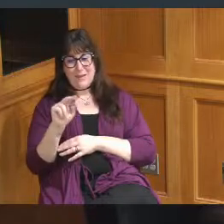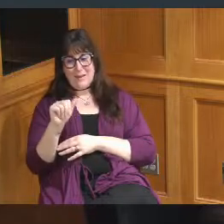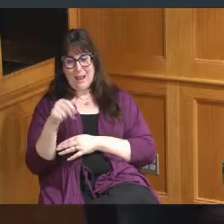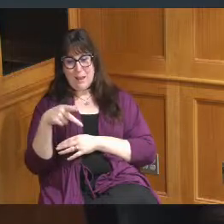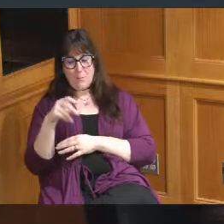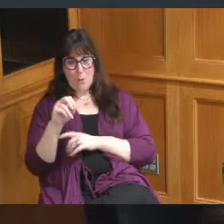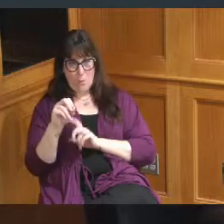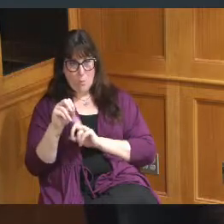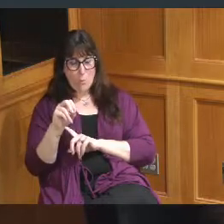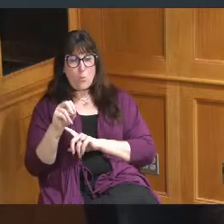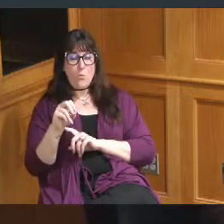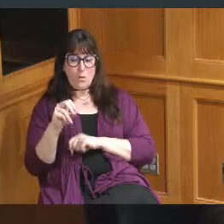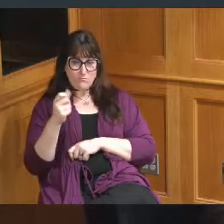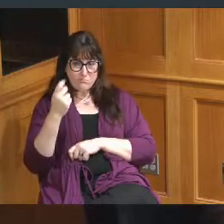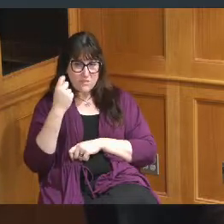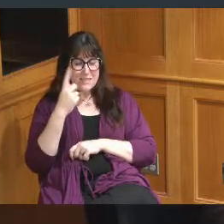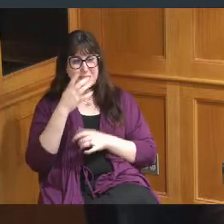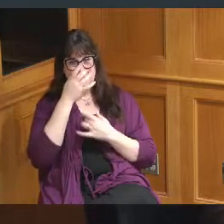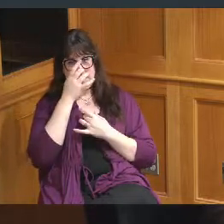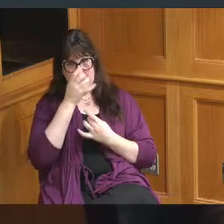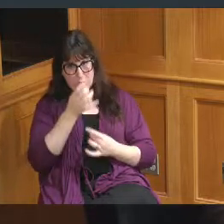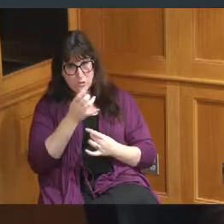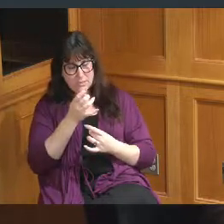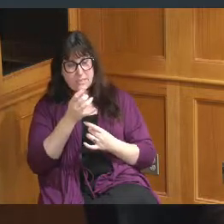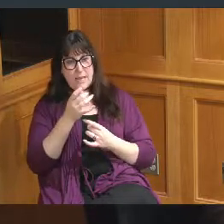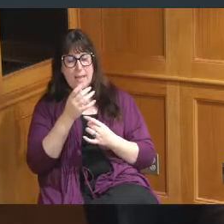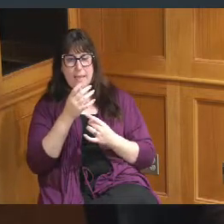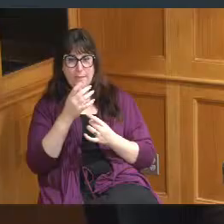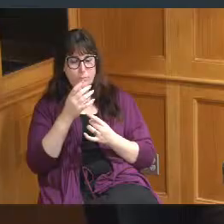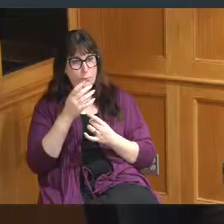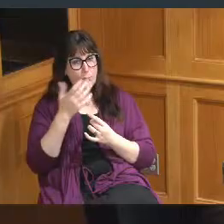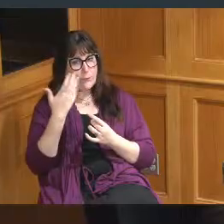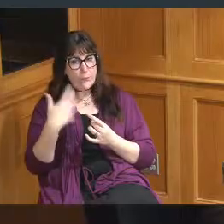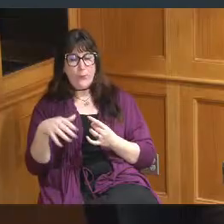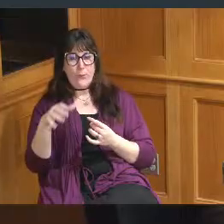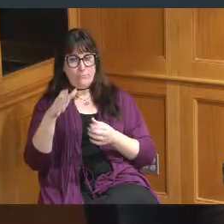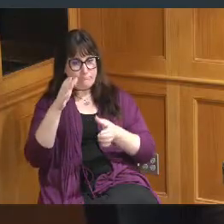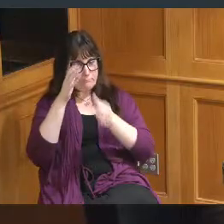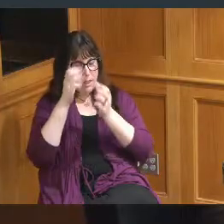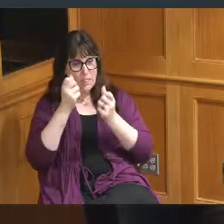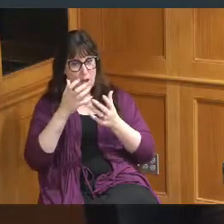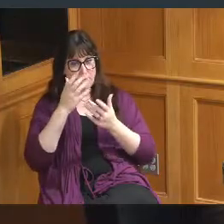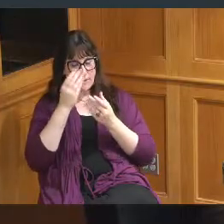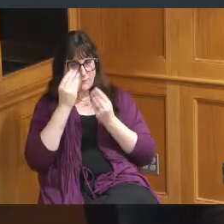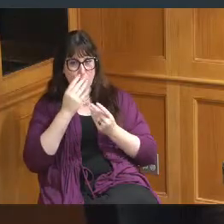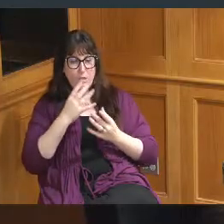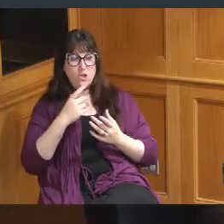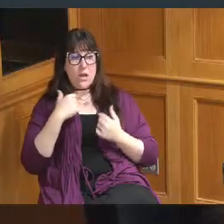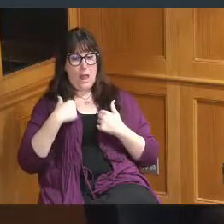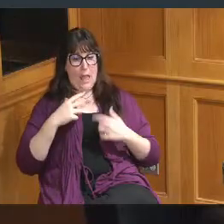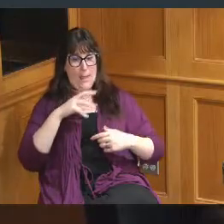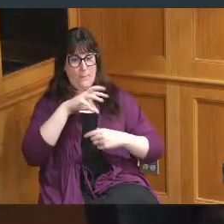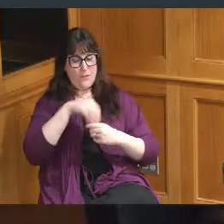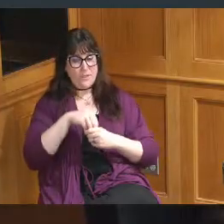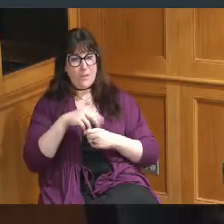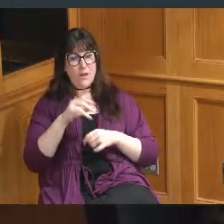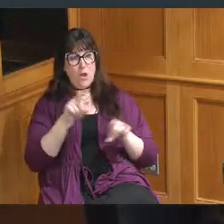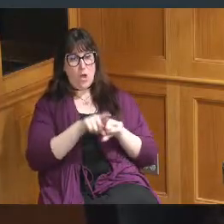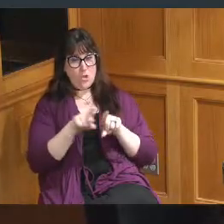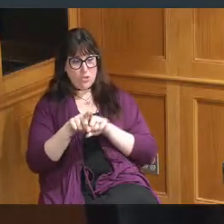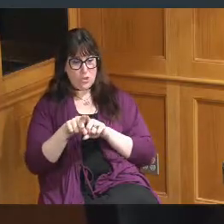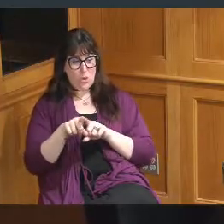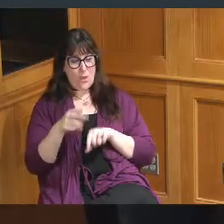webinar. Very interesting, very informative. And then I also participated in the Hamilton County